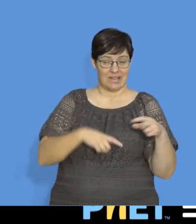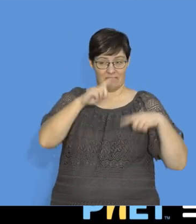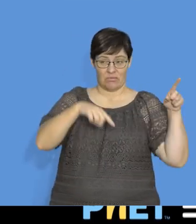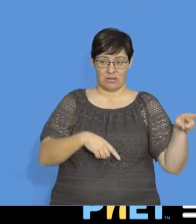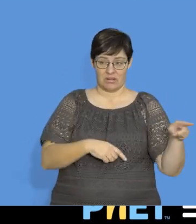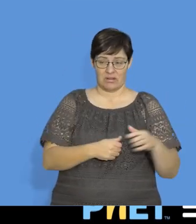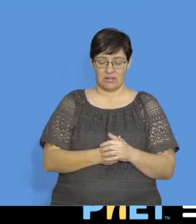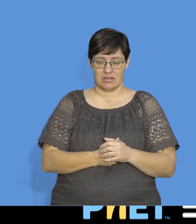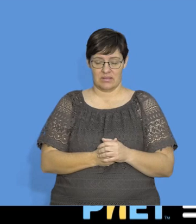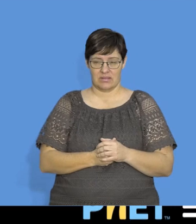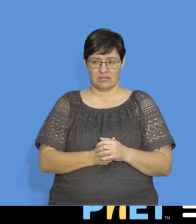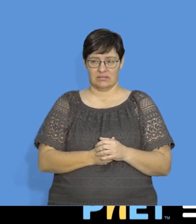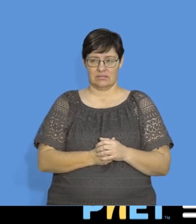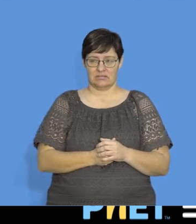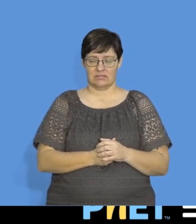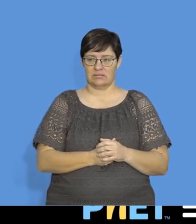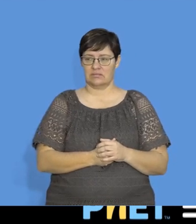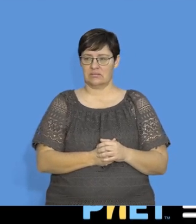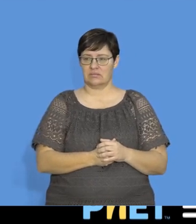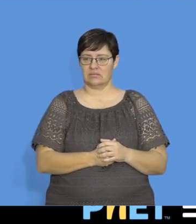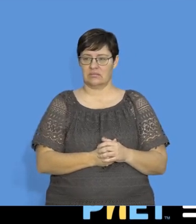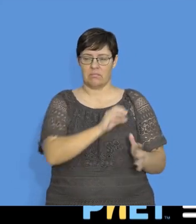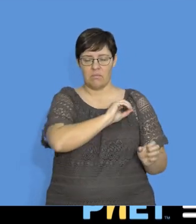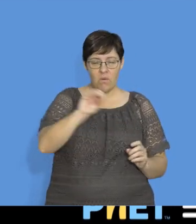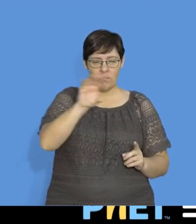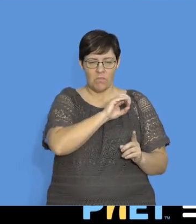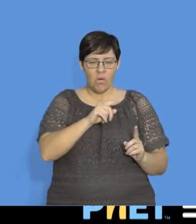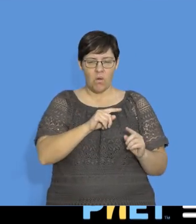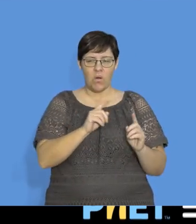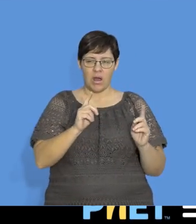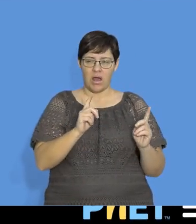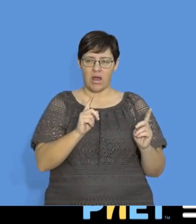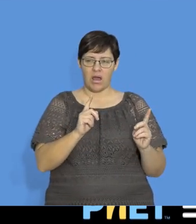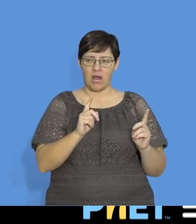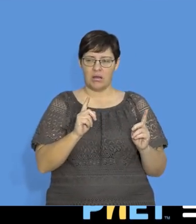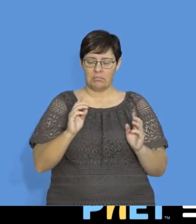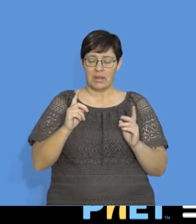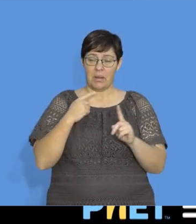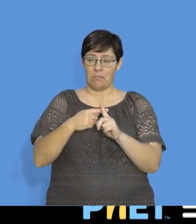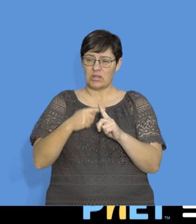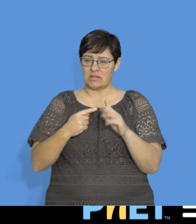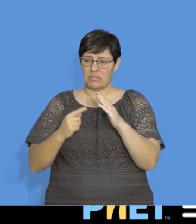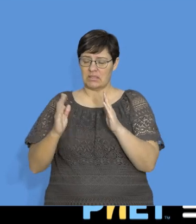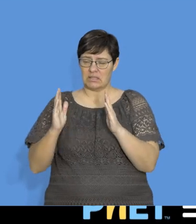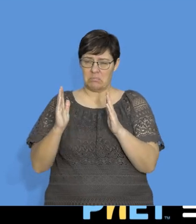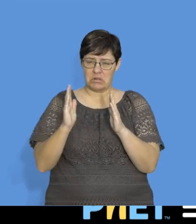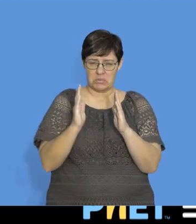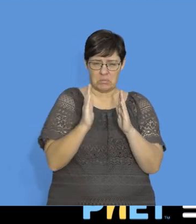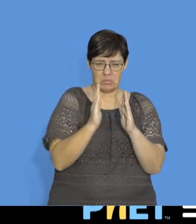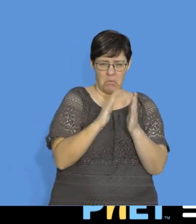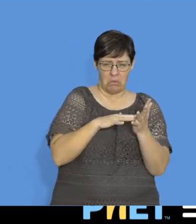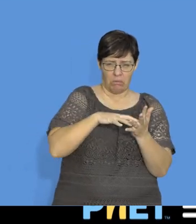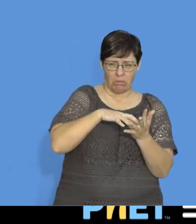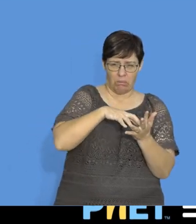value. Okay, let's look at that. It's getting smaller. Why is this getting